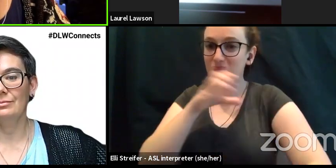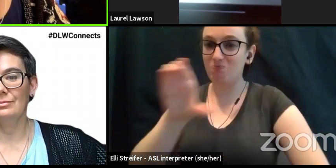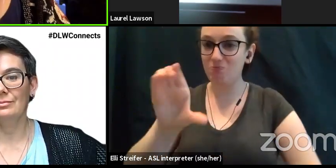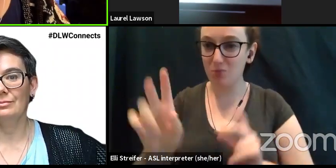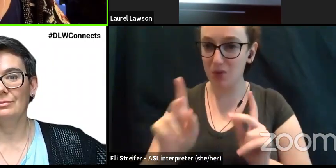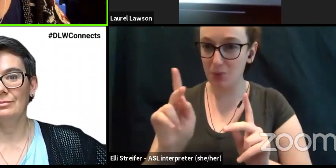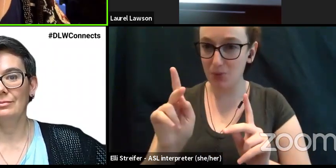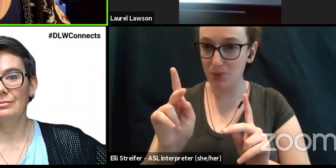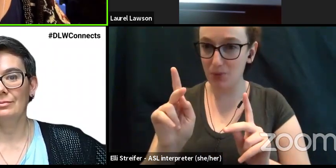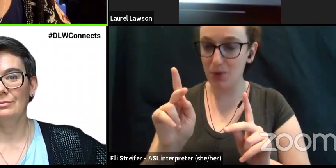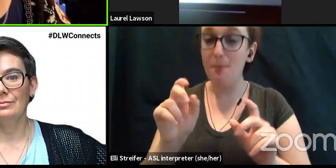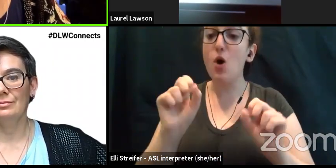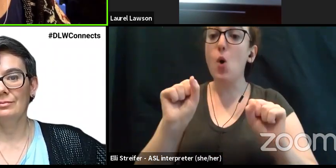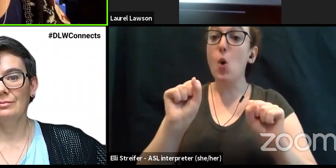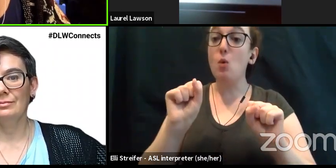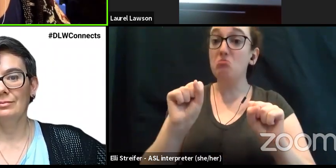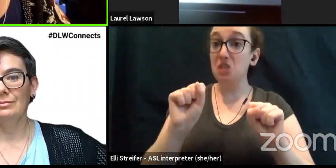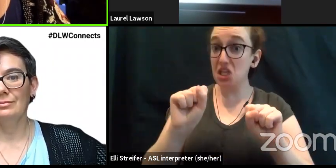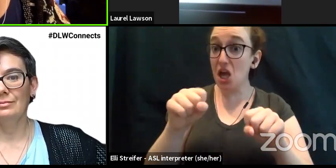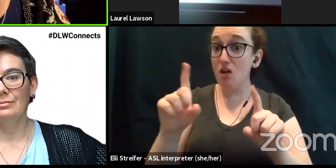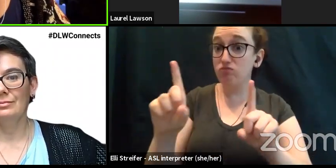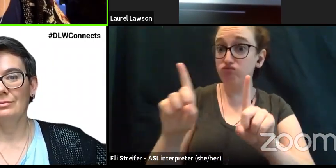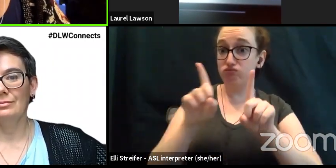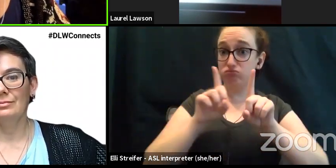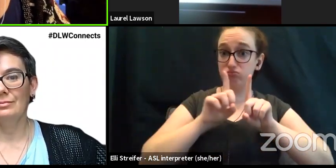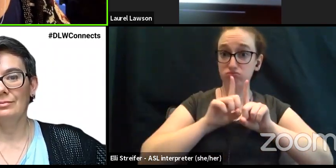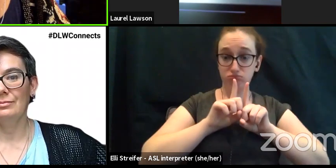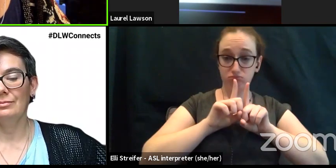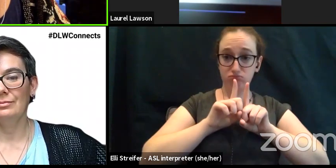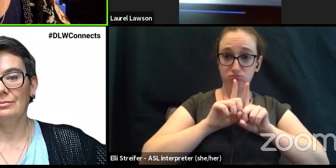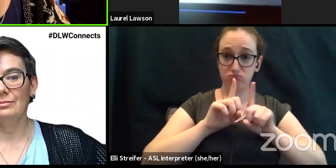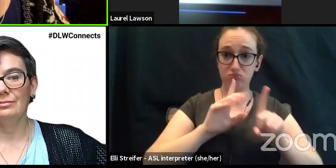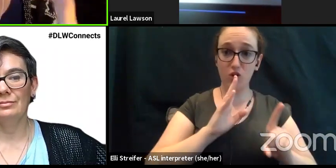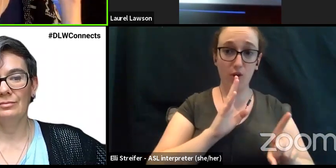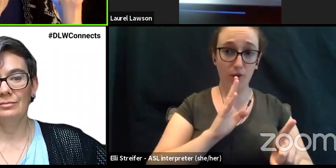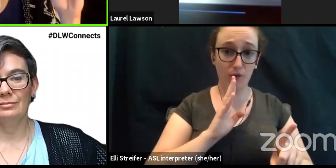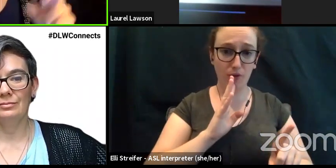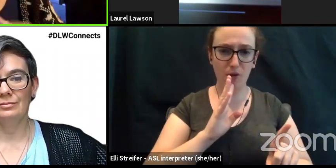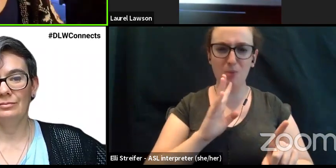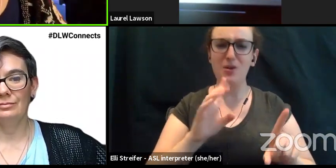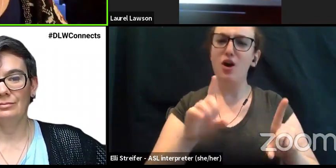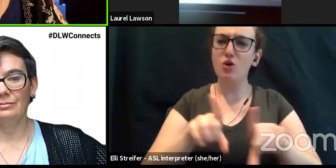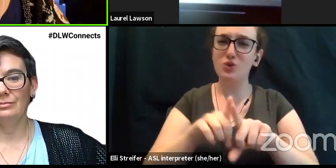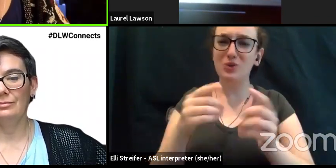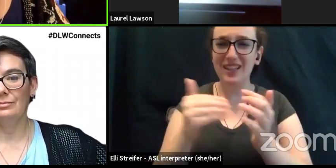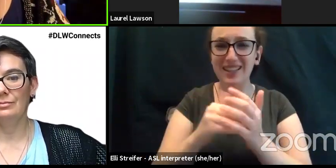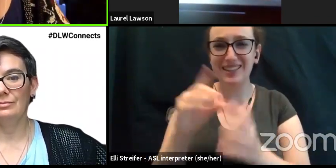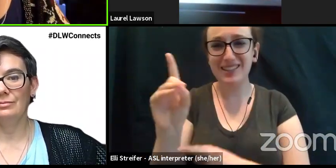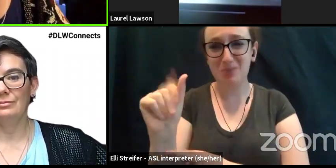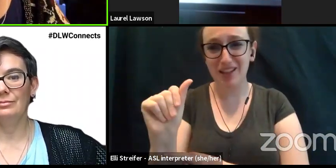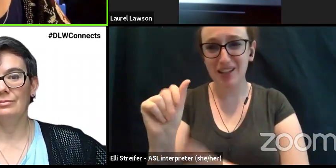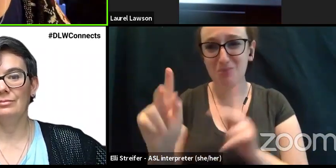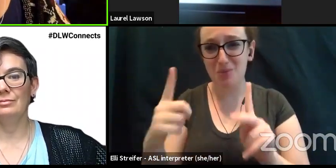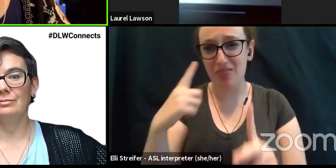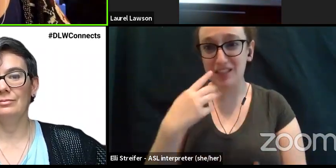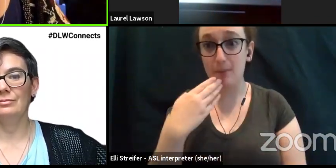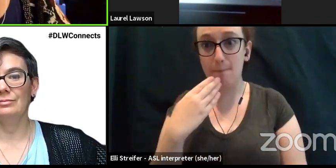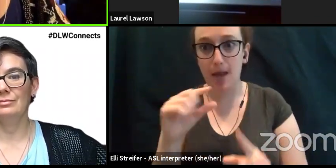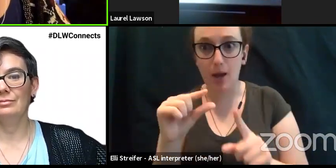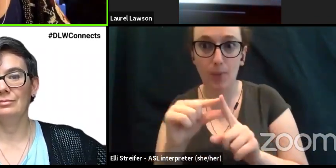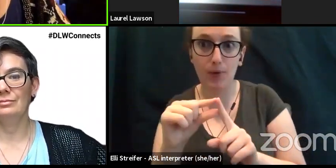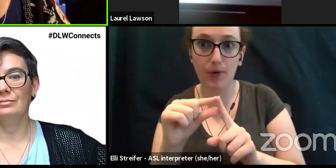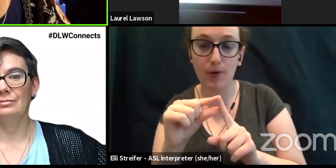them to pull me aside. I also think like kind of like disability is seen as a bad word, as we talked about earlier, like diabetes